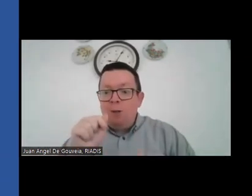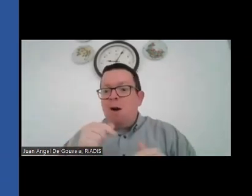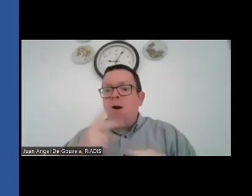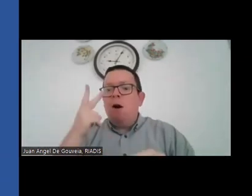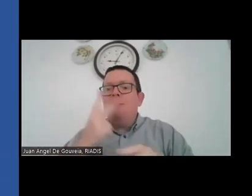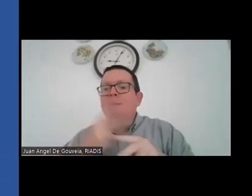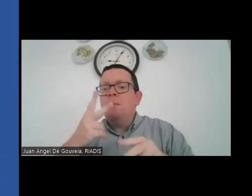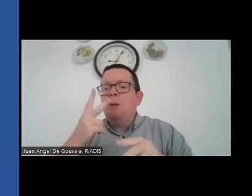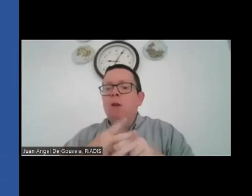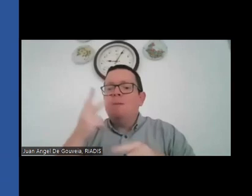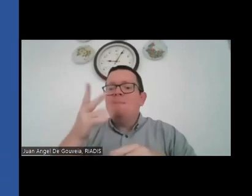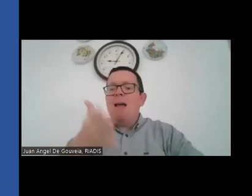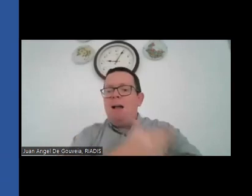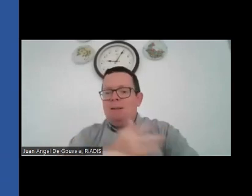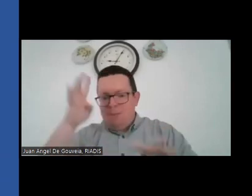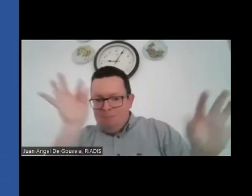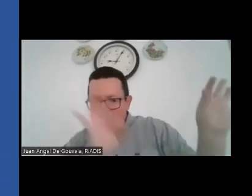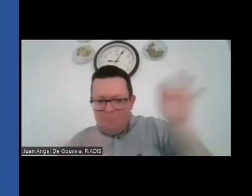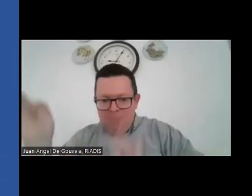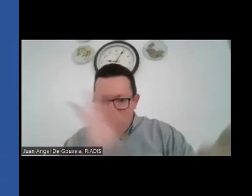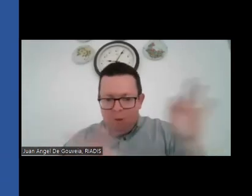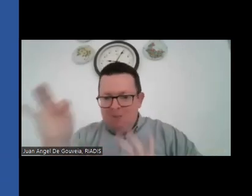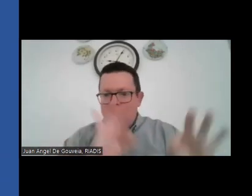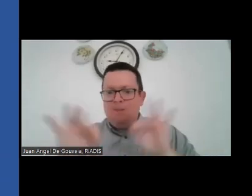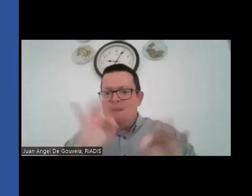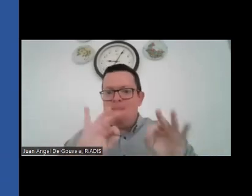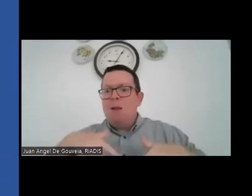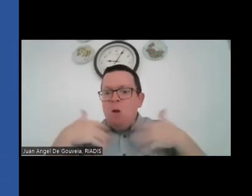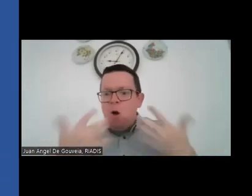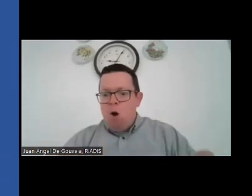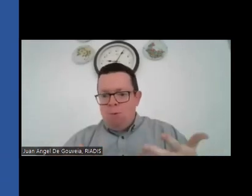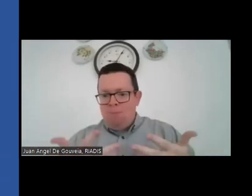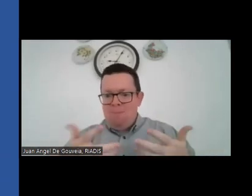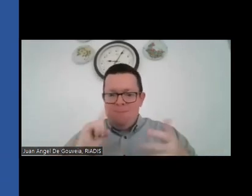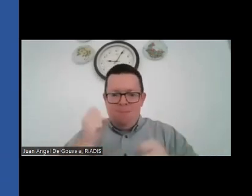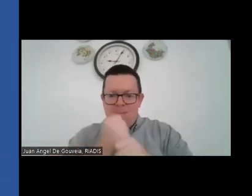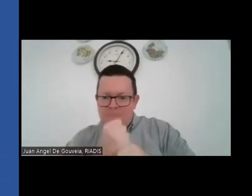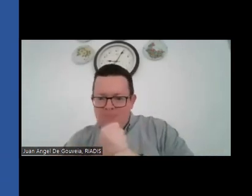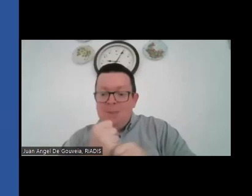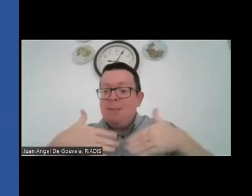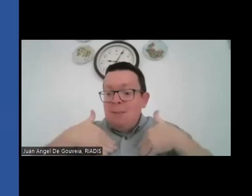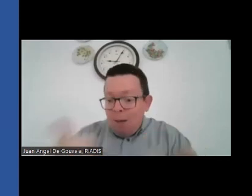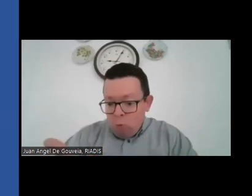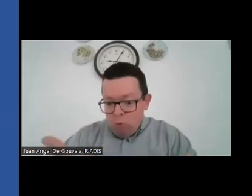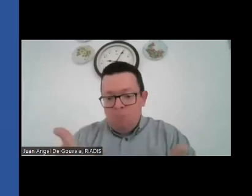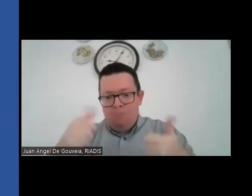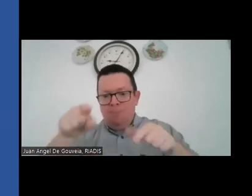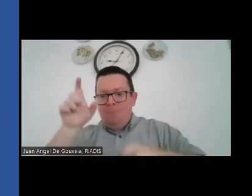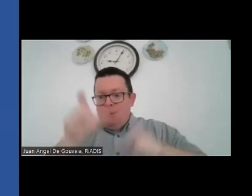to respond to all types of threats with the premise of leaving no one behind,